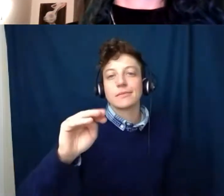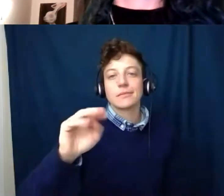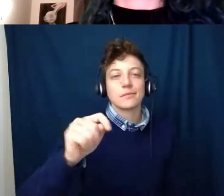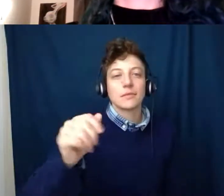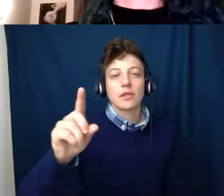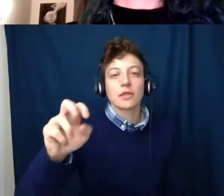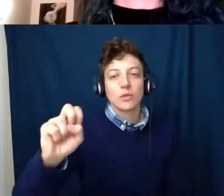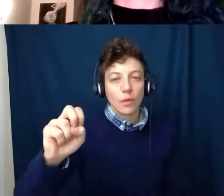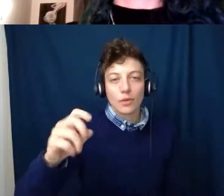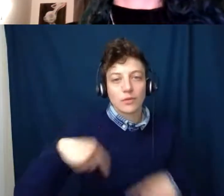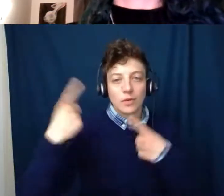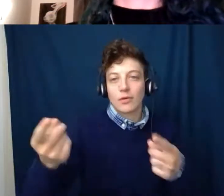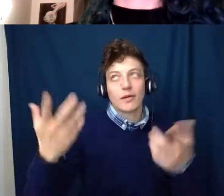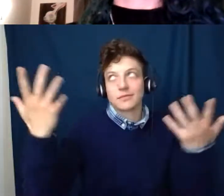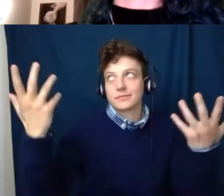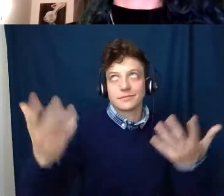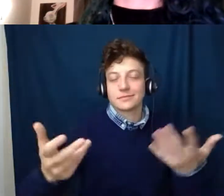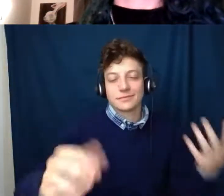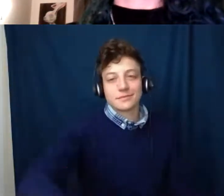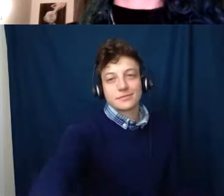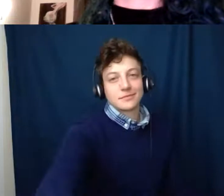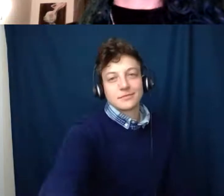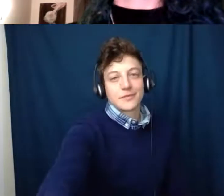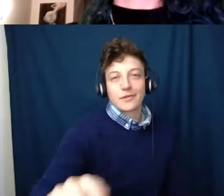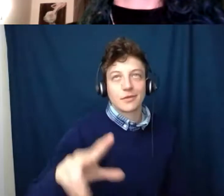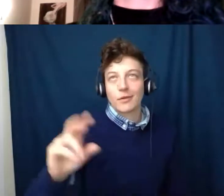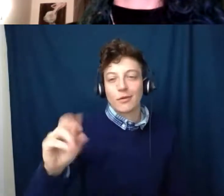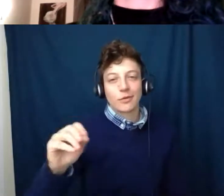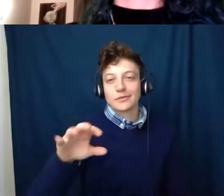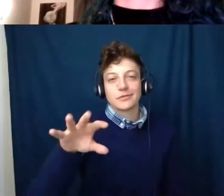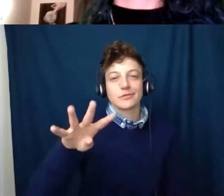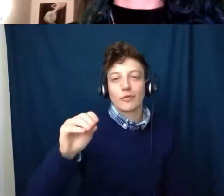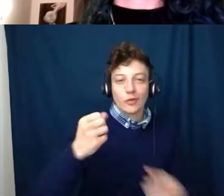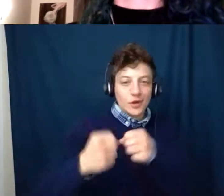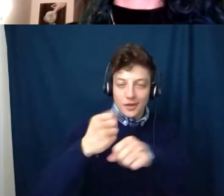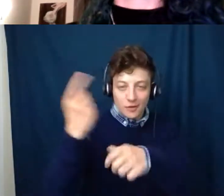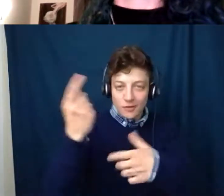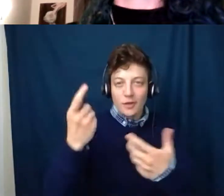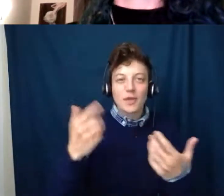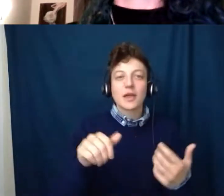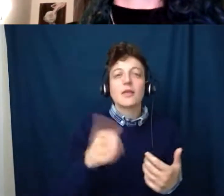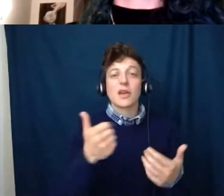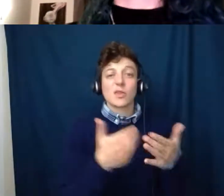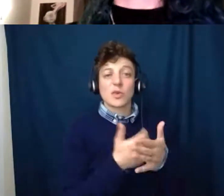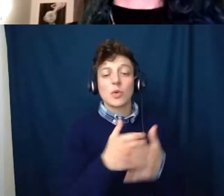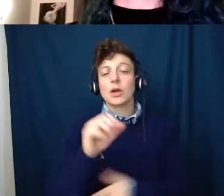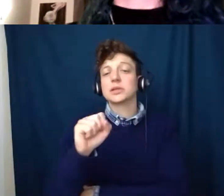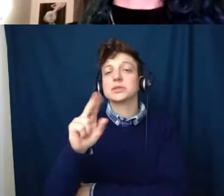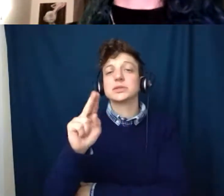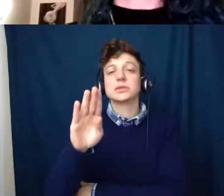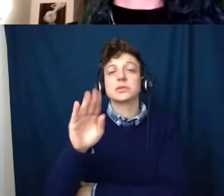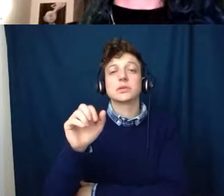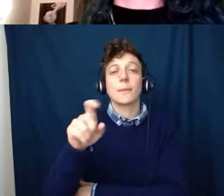the last many decades, and the relatively newer buprenorphine, the brand name of that is Suboxone, and there's also another